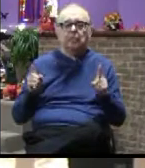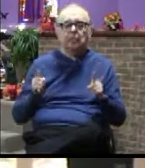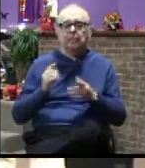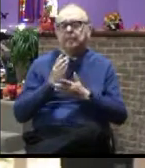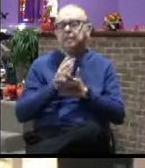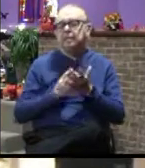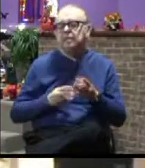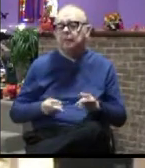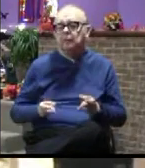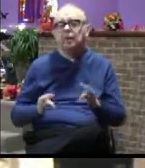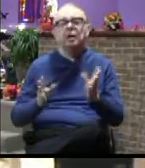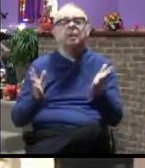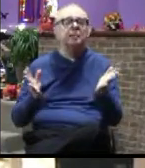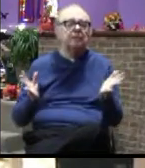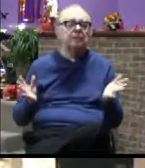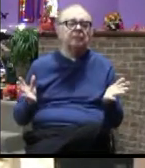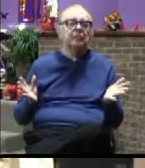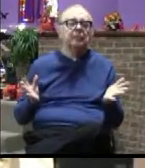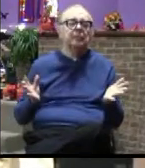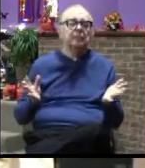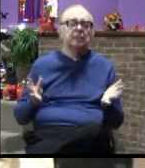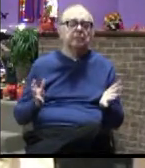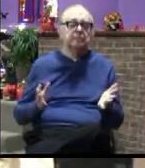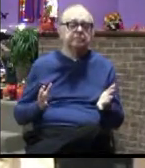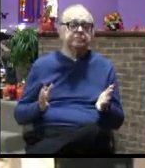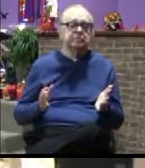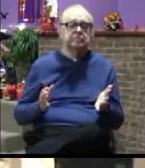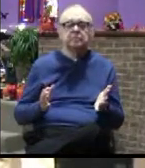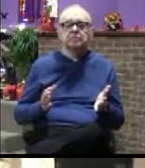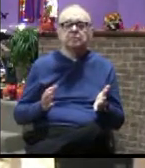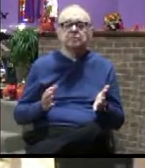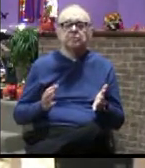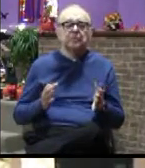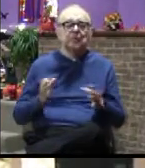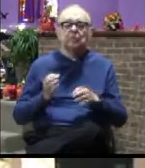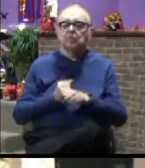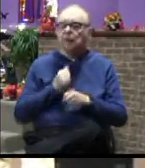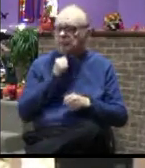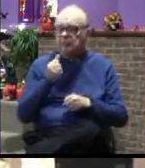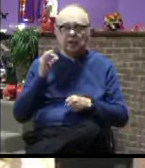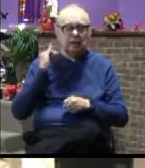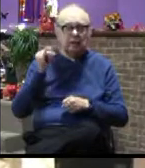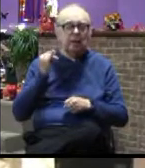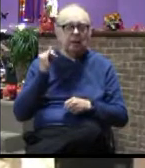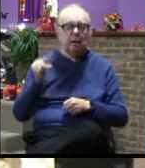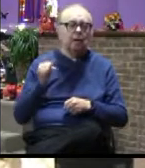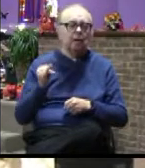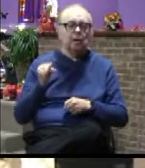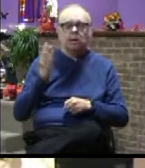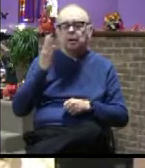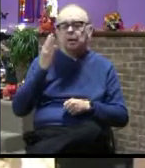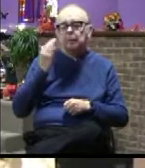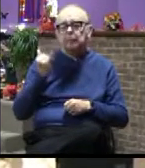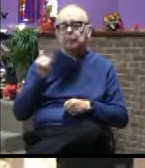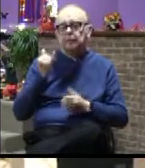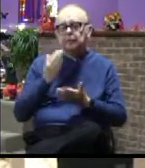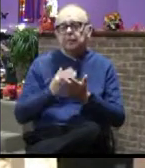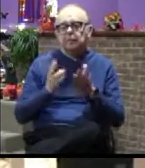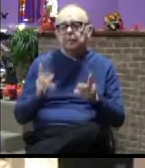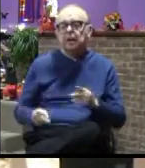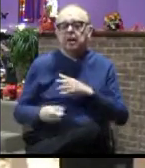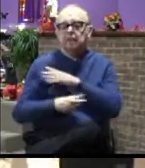But some have not, and will not, get that inheritance because they're letting someone steal it from them.